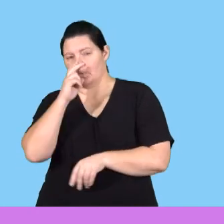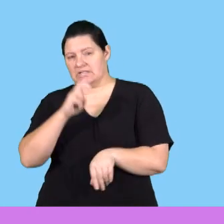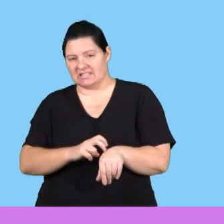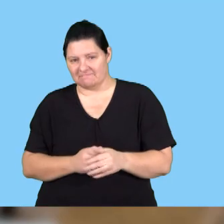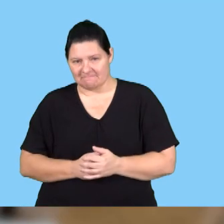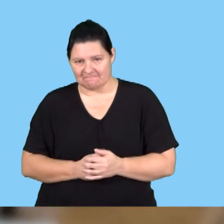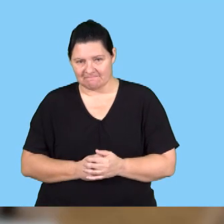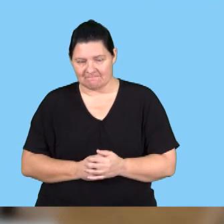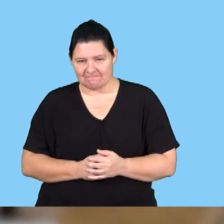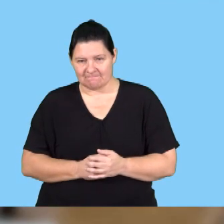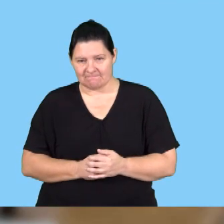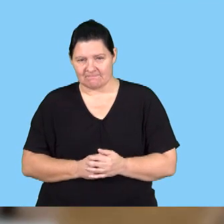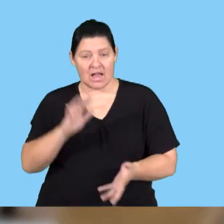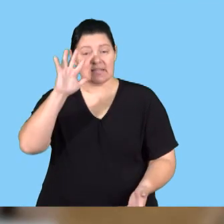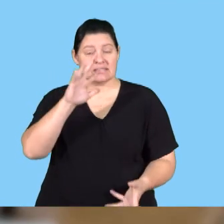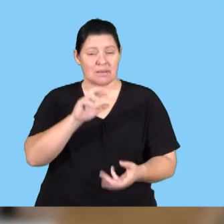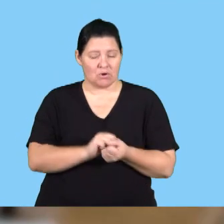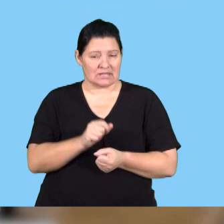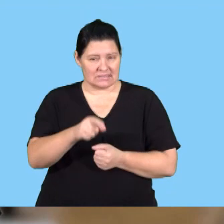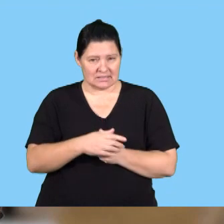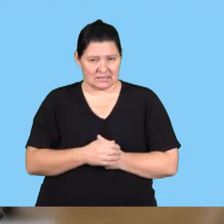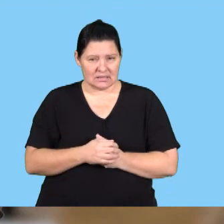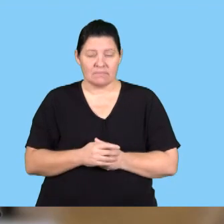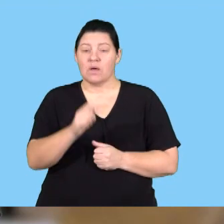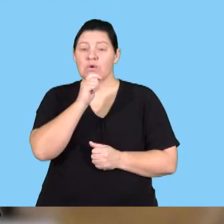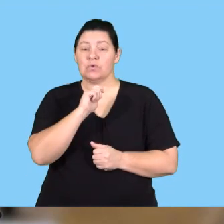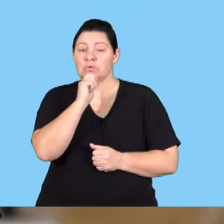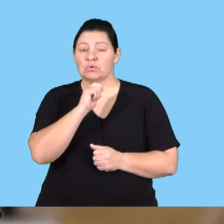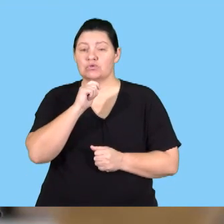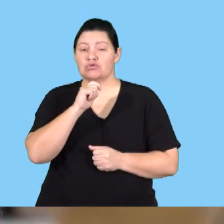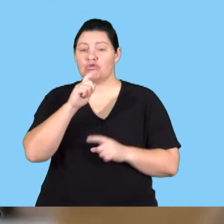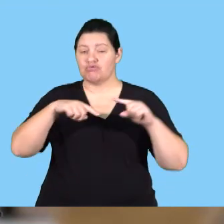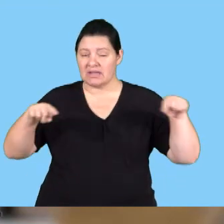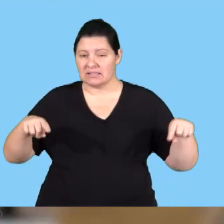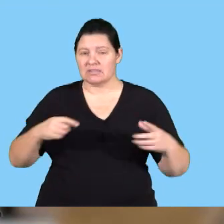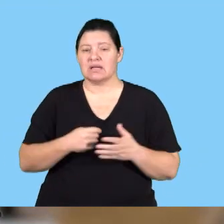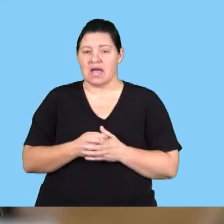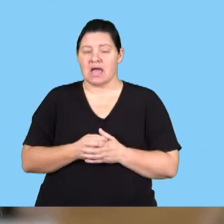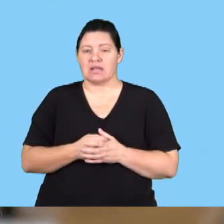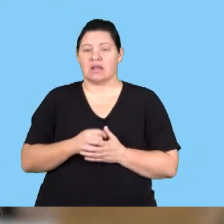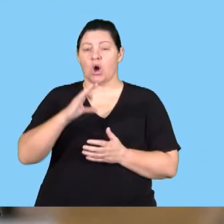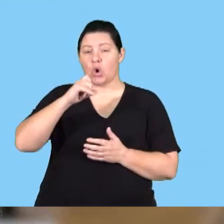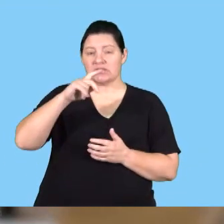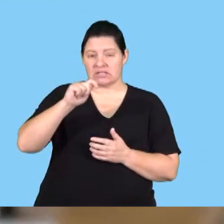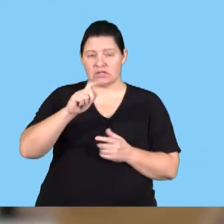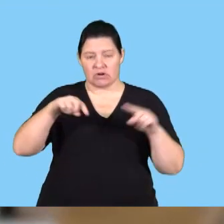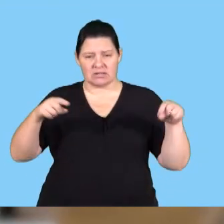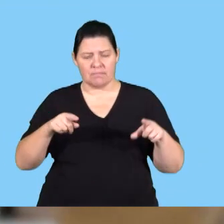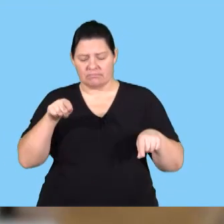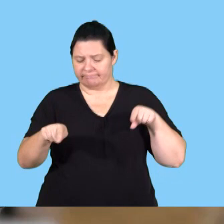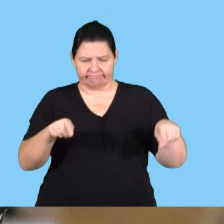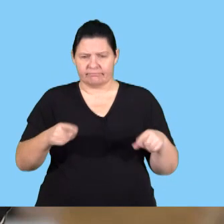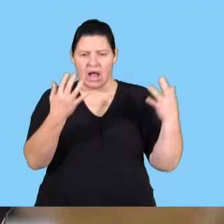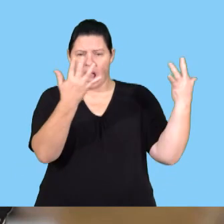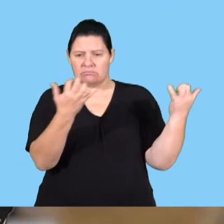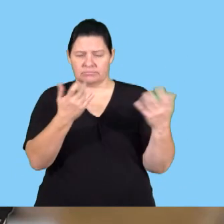need. So I want to say, in summarizing this section, the consumption rates and cost rates are calculated exactly